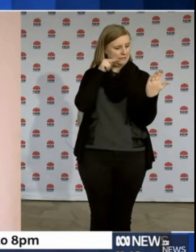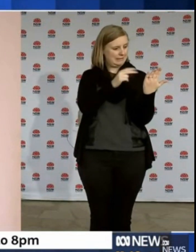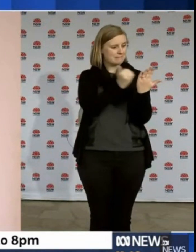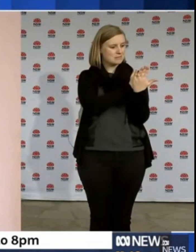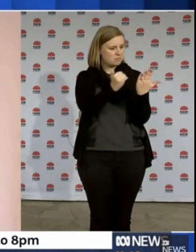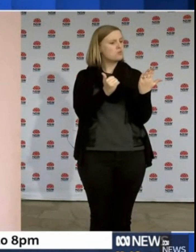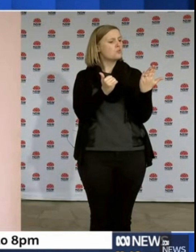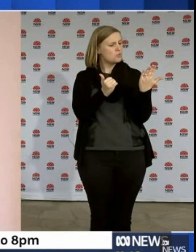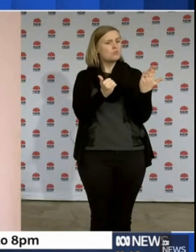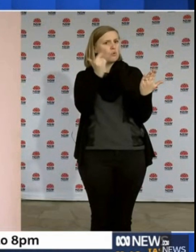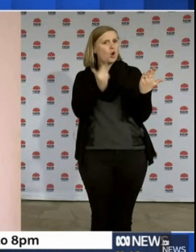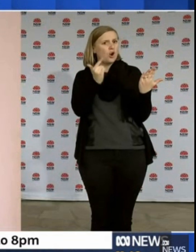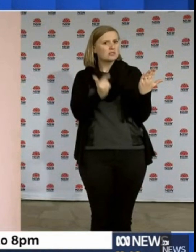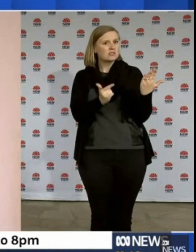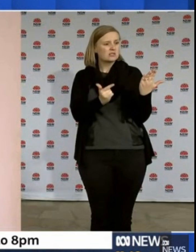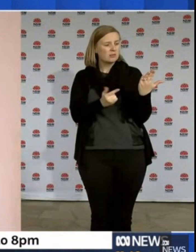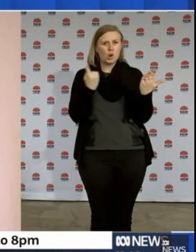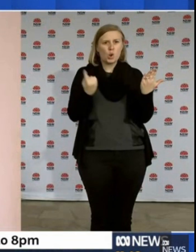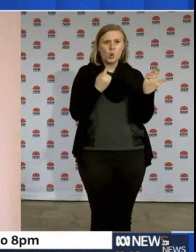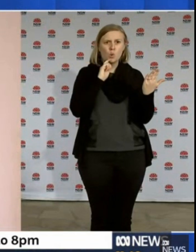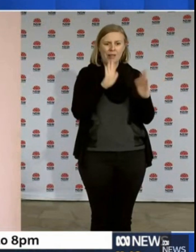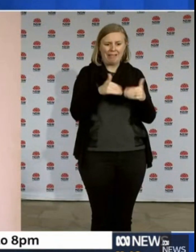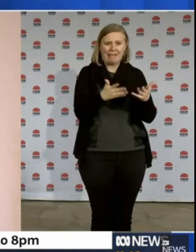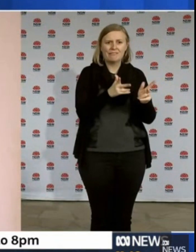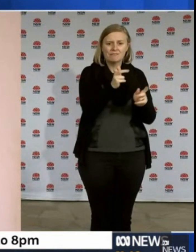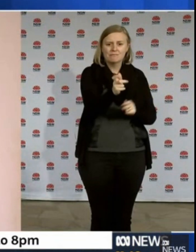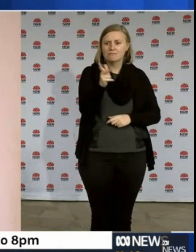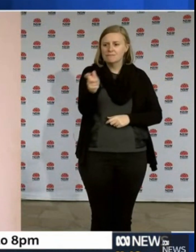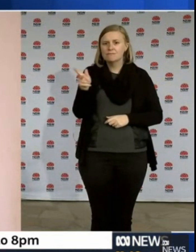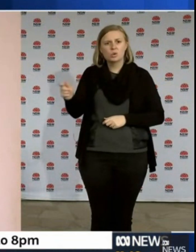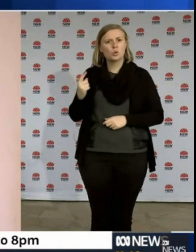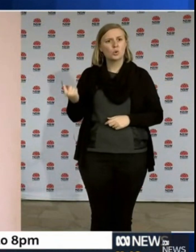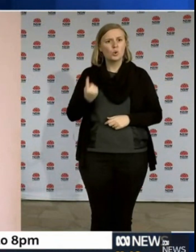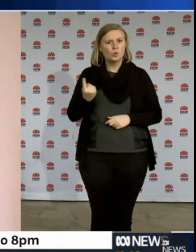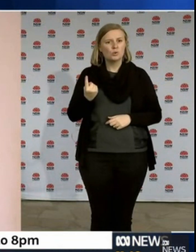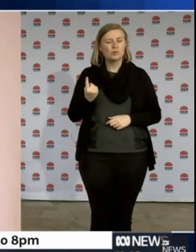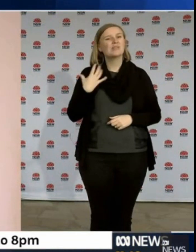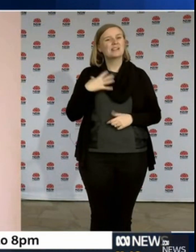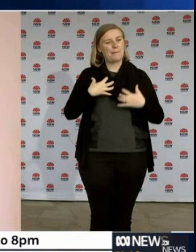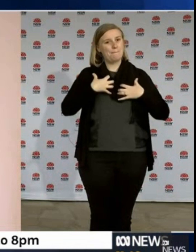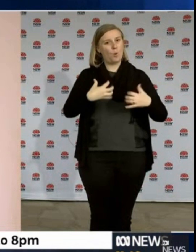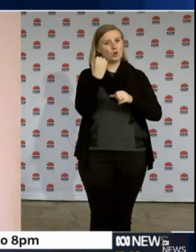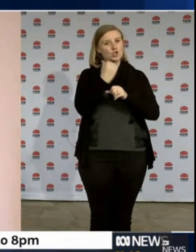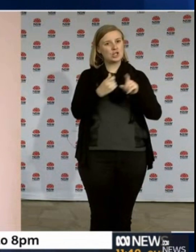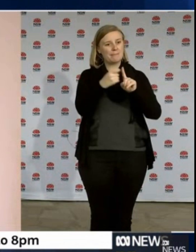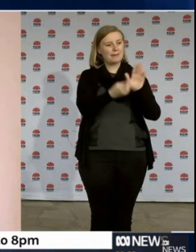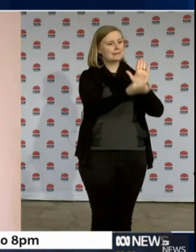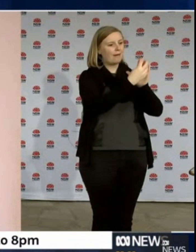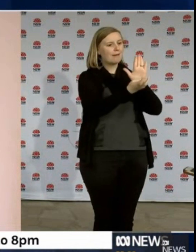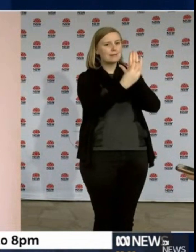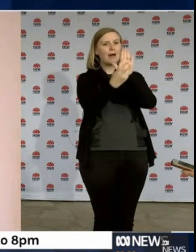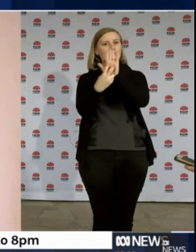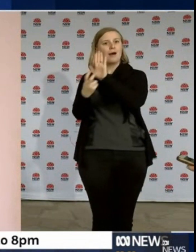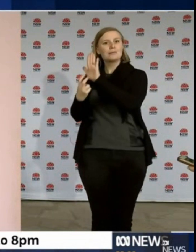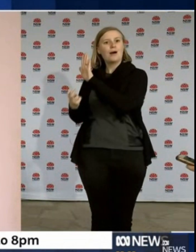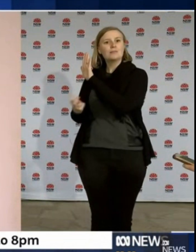jabs get into arms, I need to see more GPs across the nation be offered to sign up to the program,